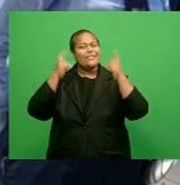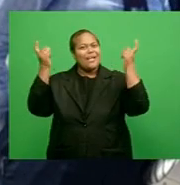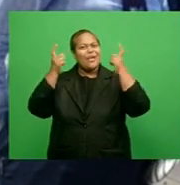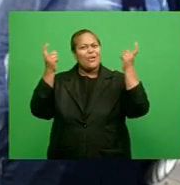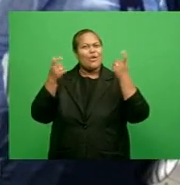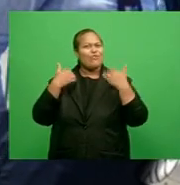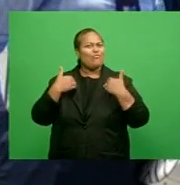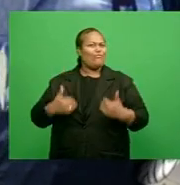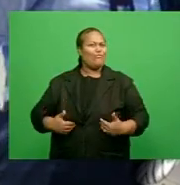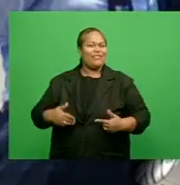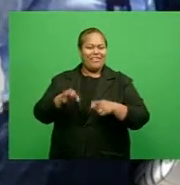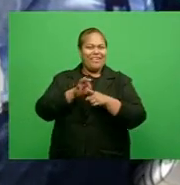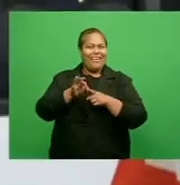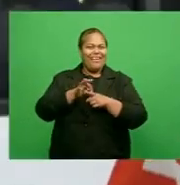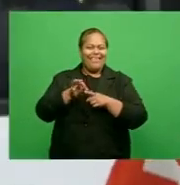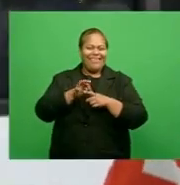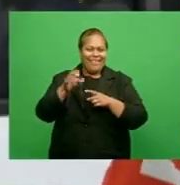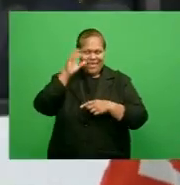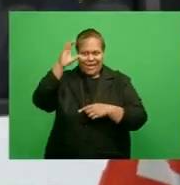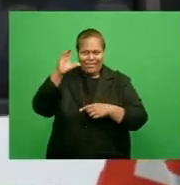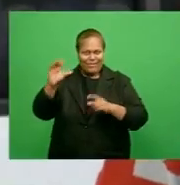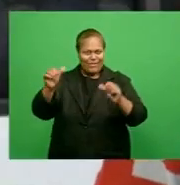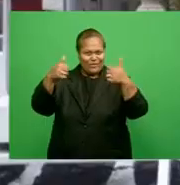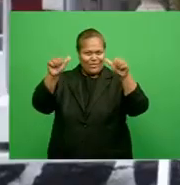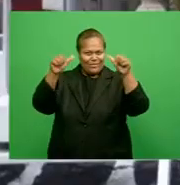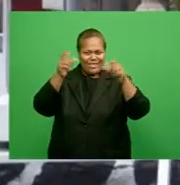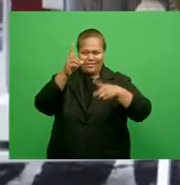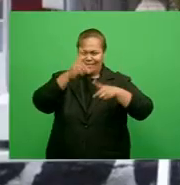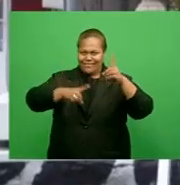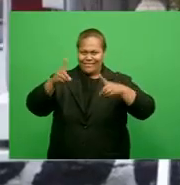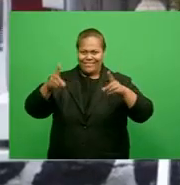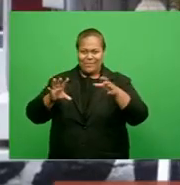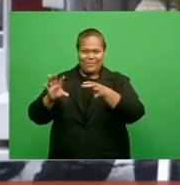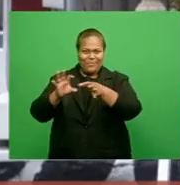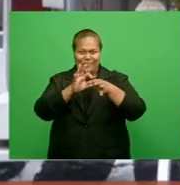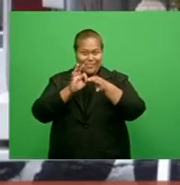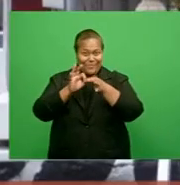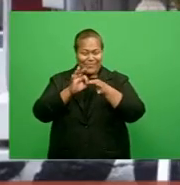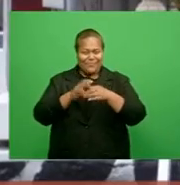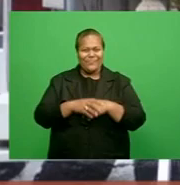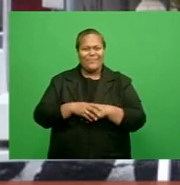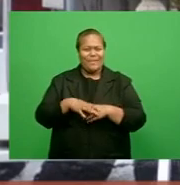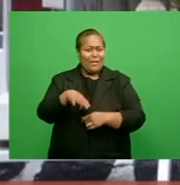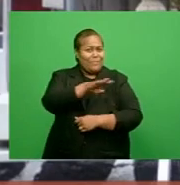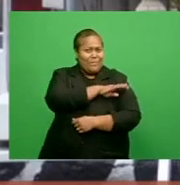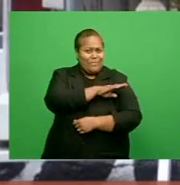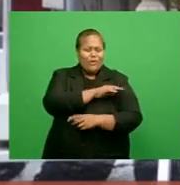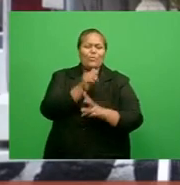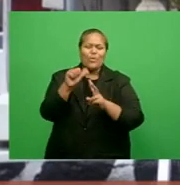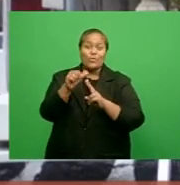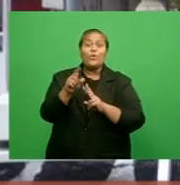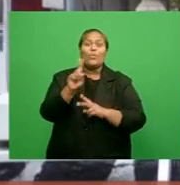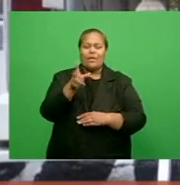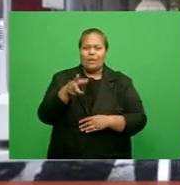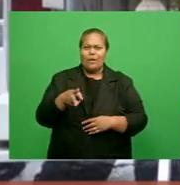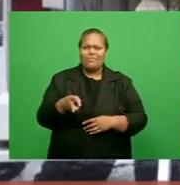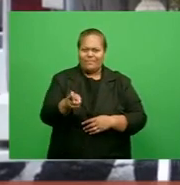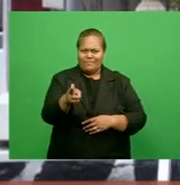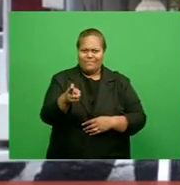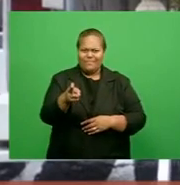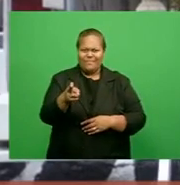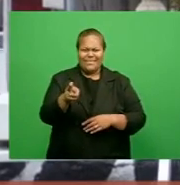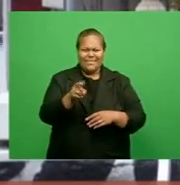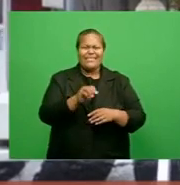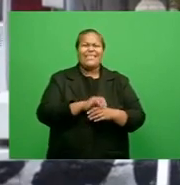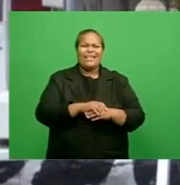country's achievements and diversity through our unity. The Prime Minister also unveiled a statue of a postman in the